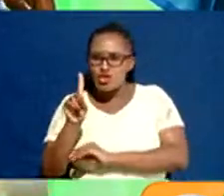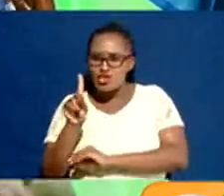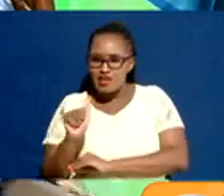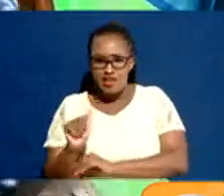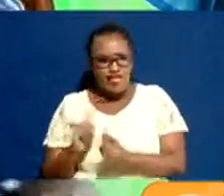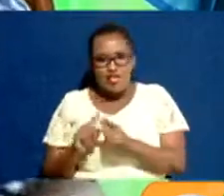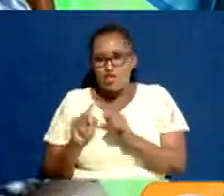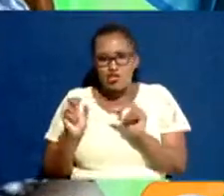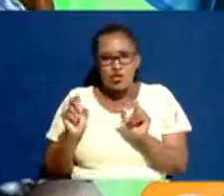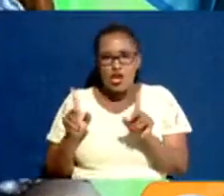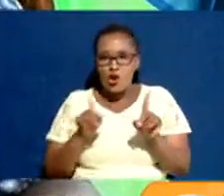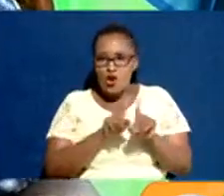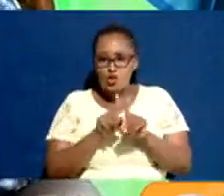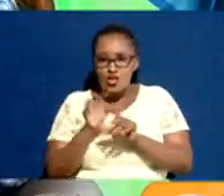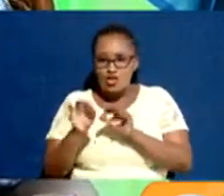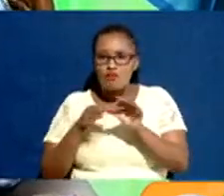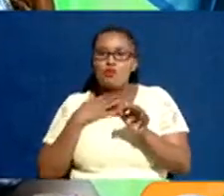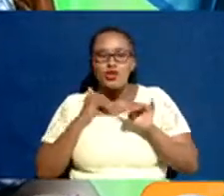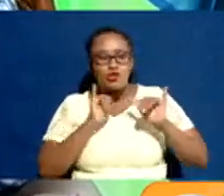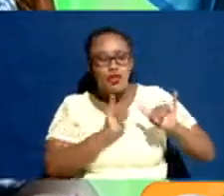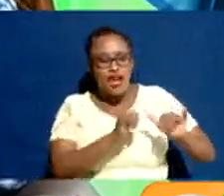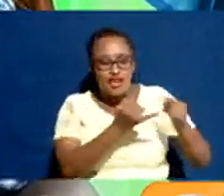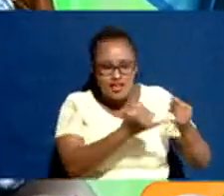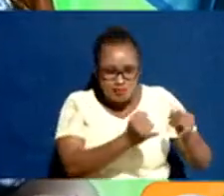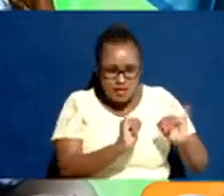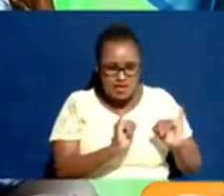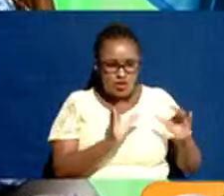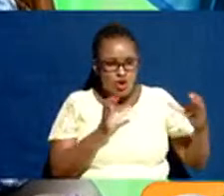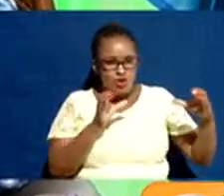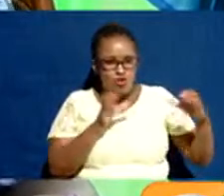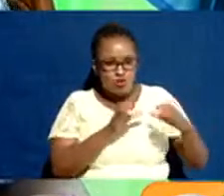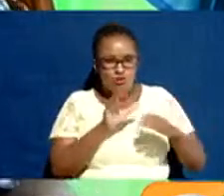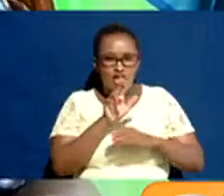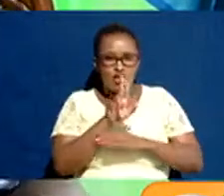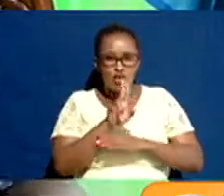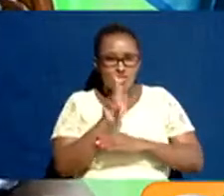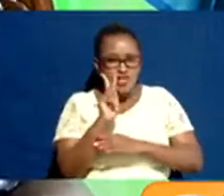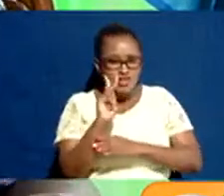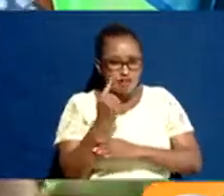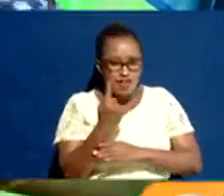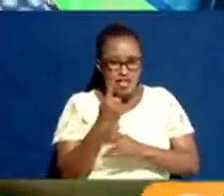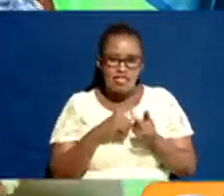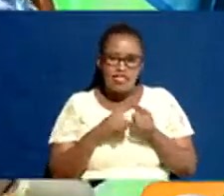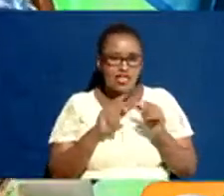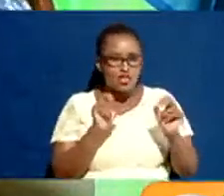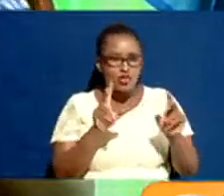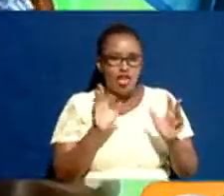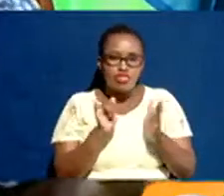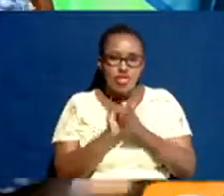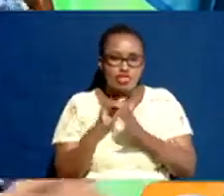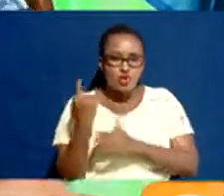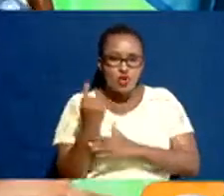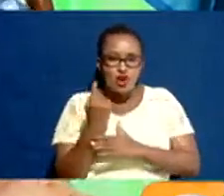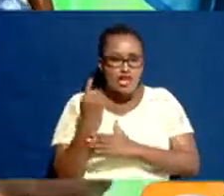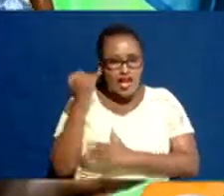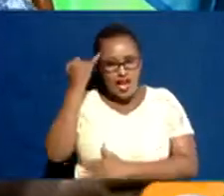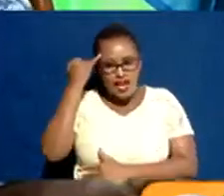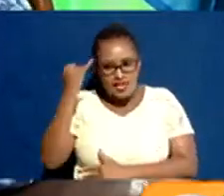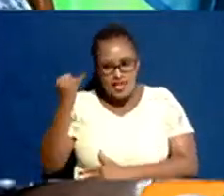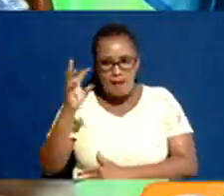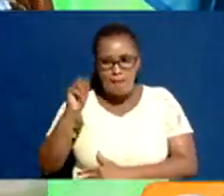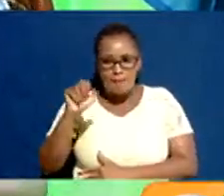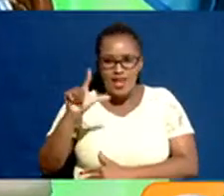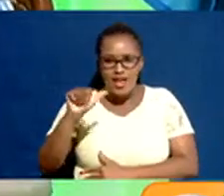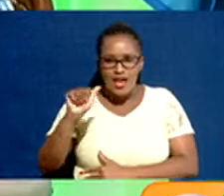it. If they want to remain independent within the Kenya Kwanza framework, so be it. So it was just Malala's way of